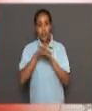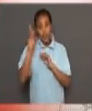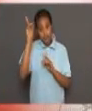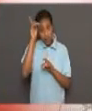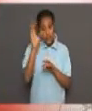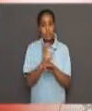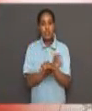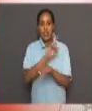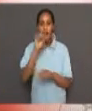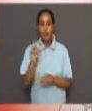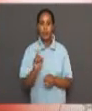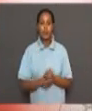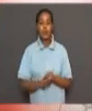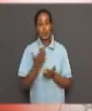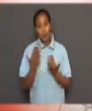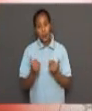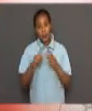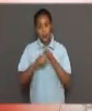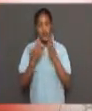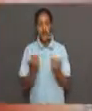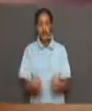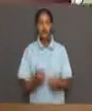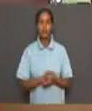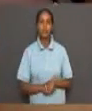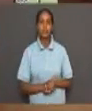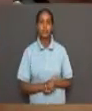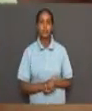Downs cell. You may begin now.